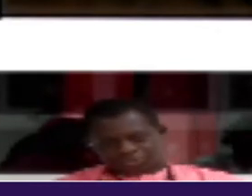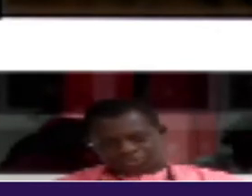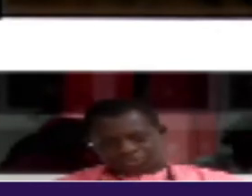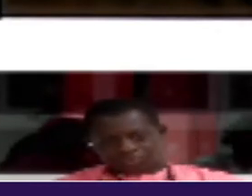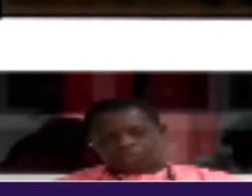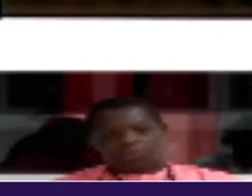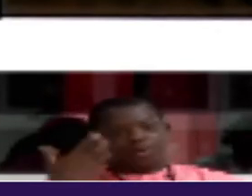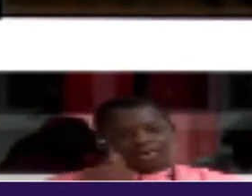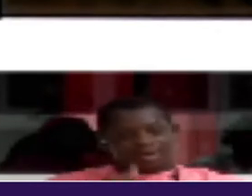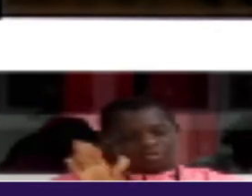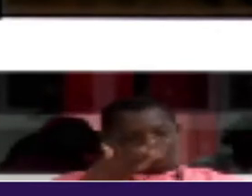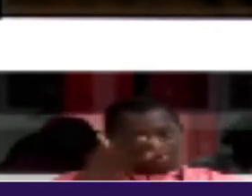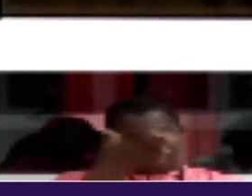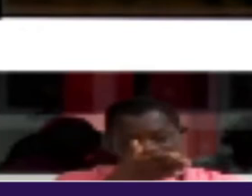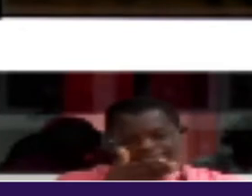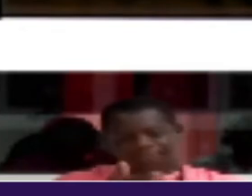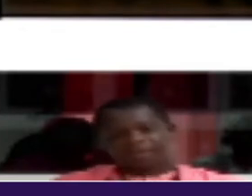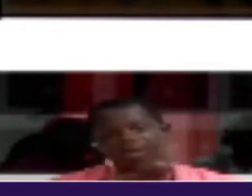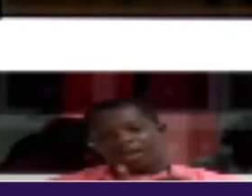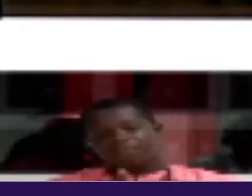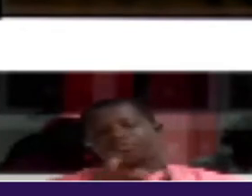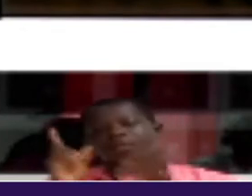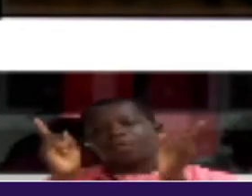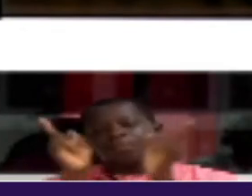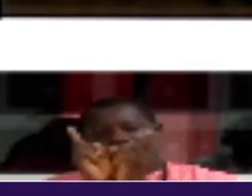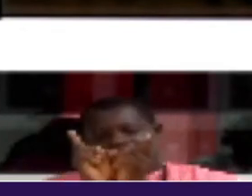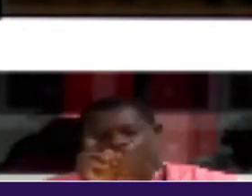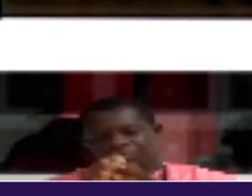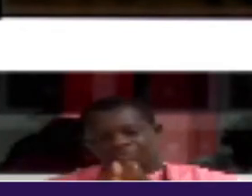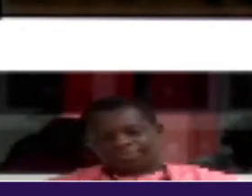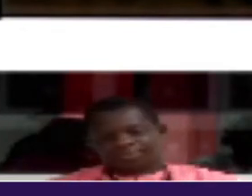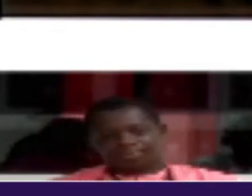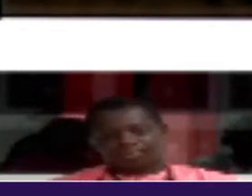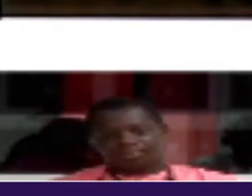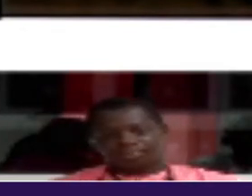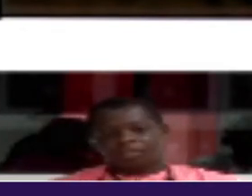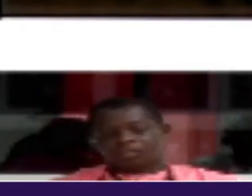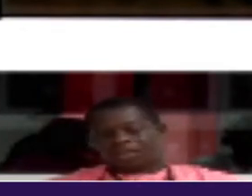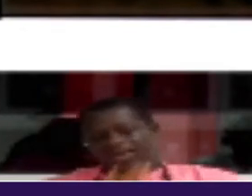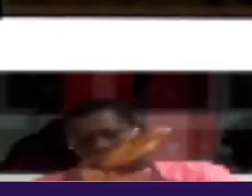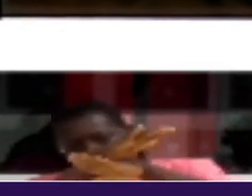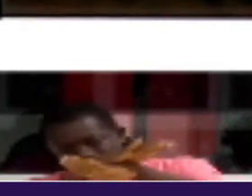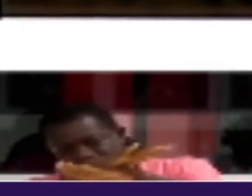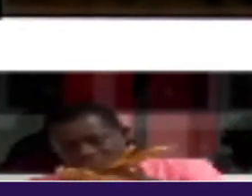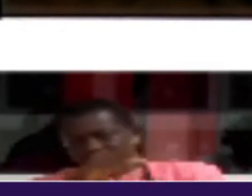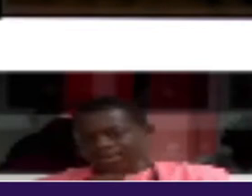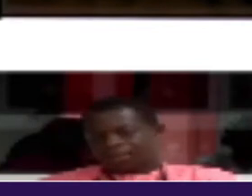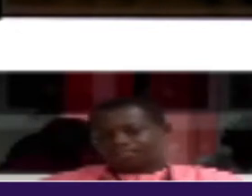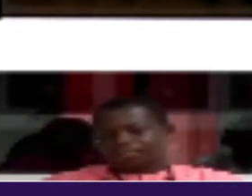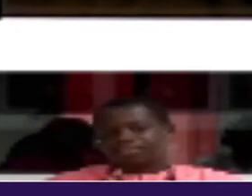So when I went there is where I meet. That was in the evening.